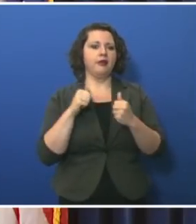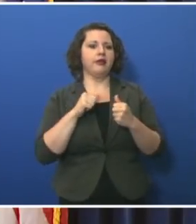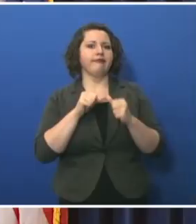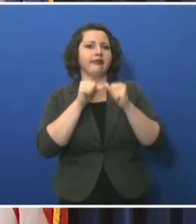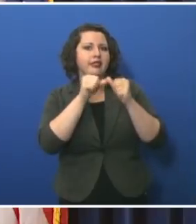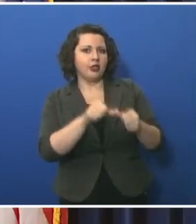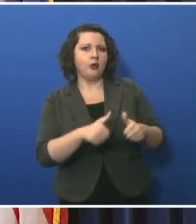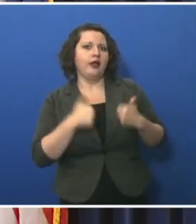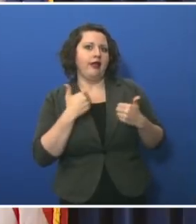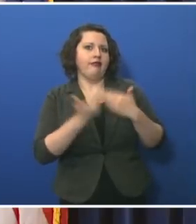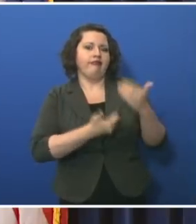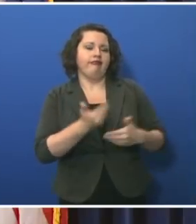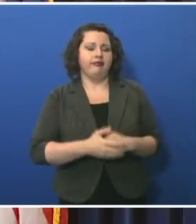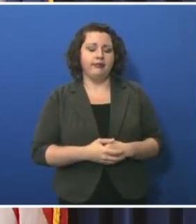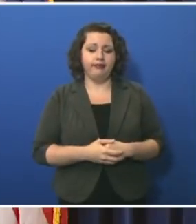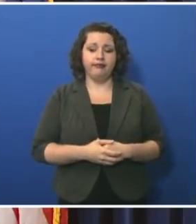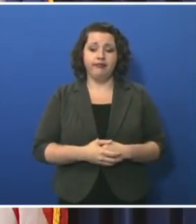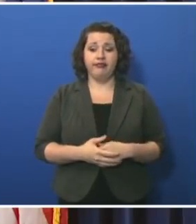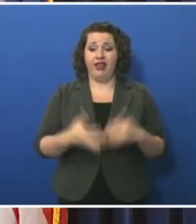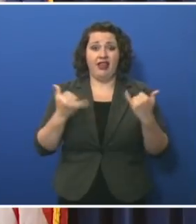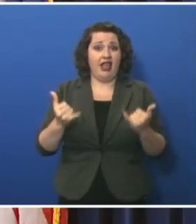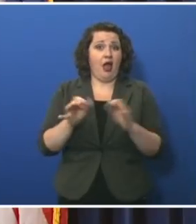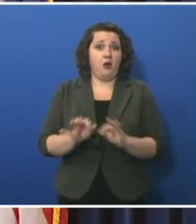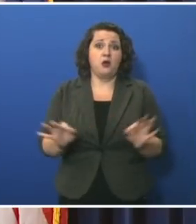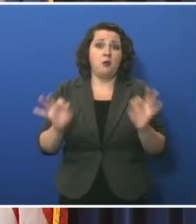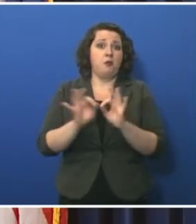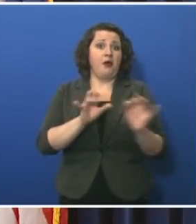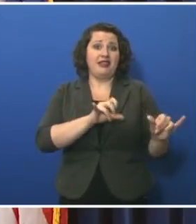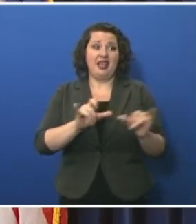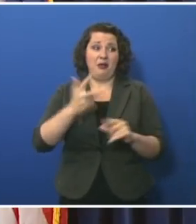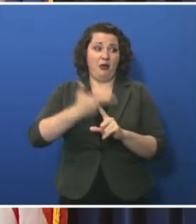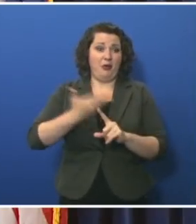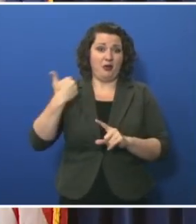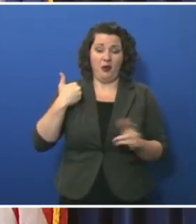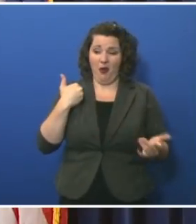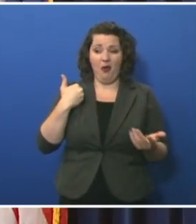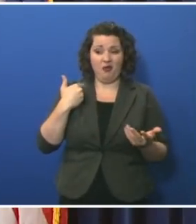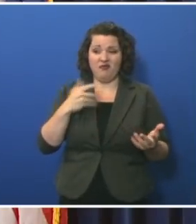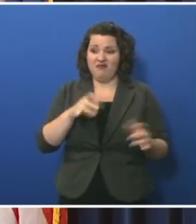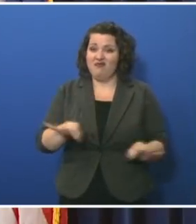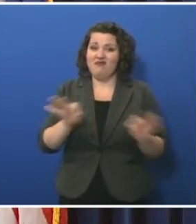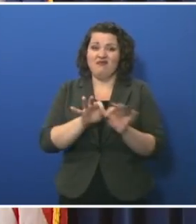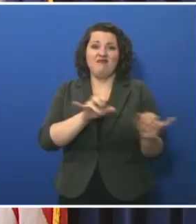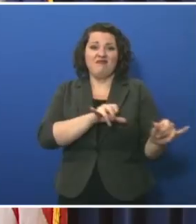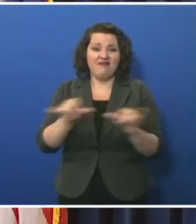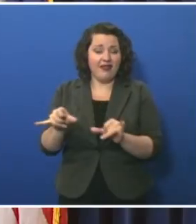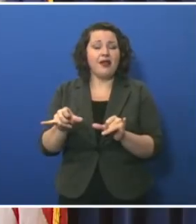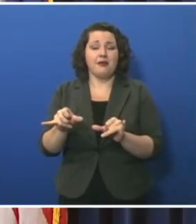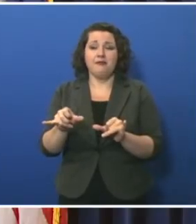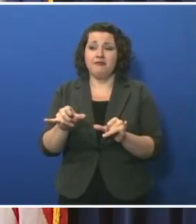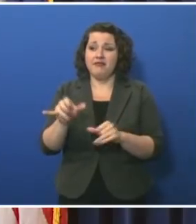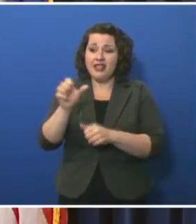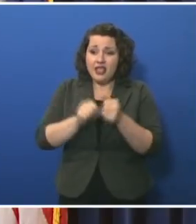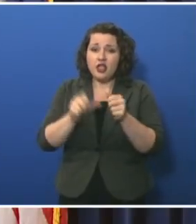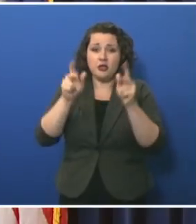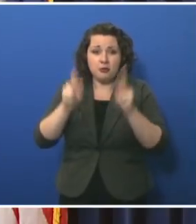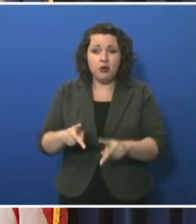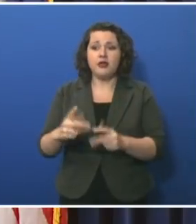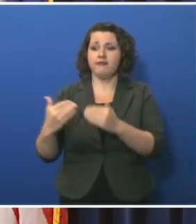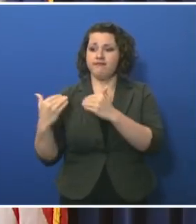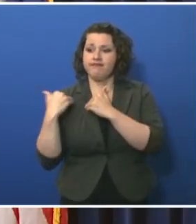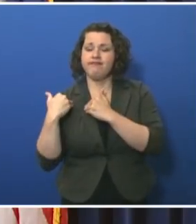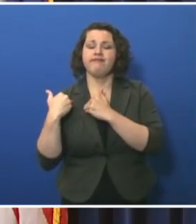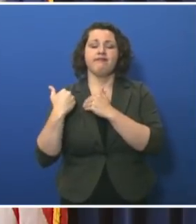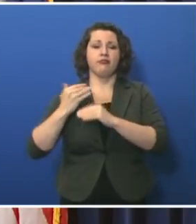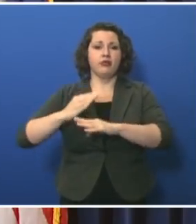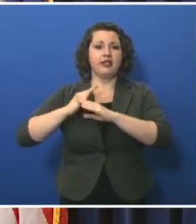It remains just as important now as it did 3 months ago that every Iowan continue to do their part to protect the health and the health of